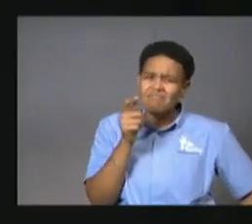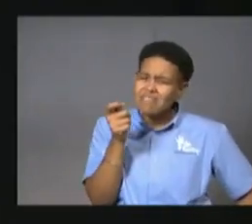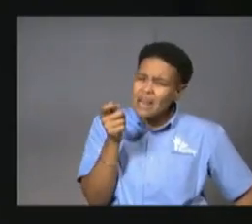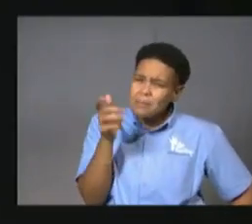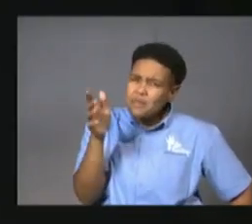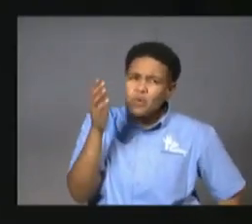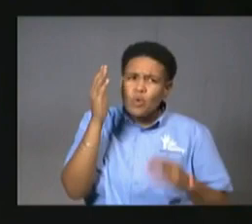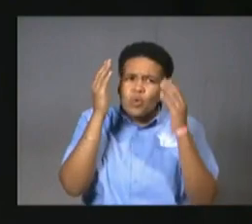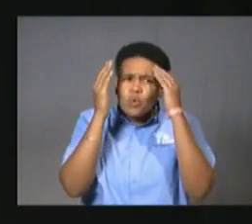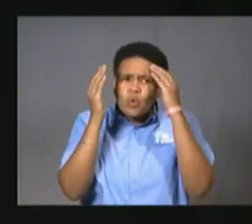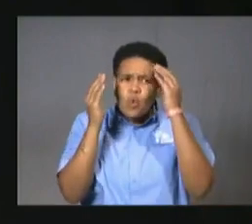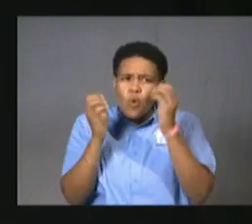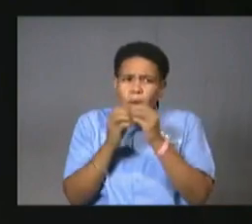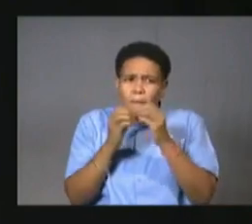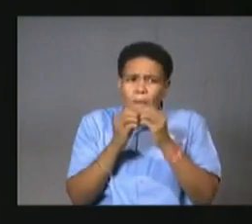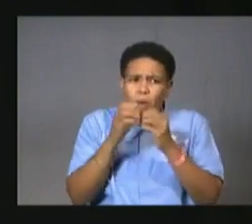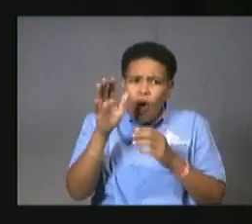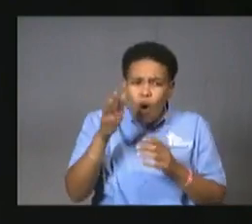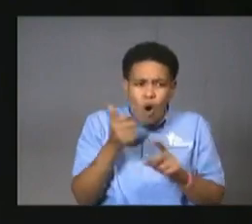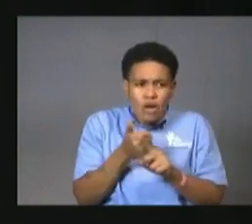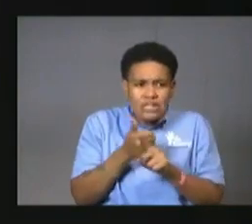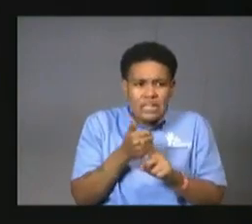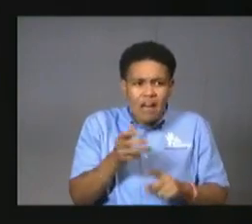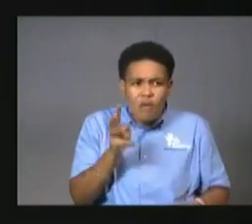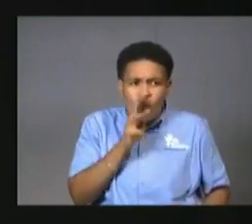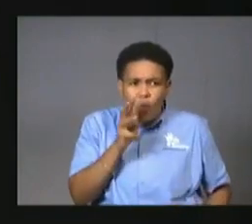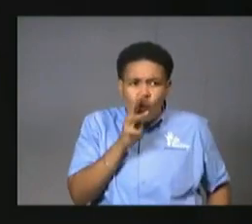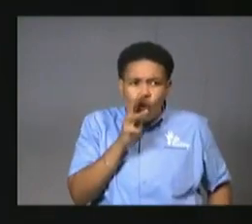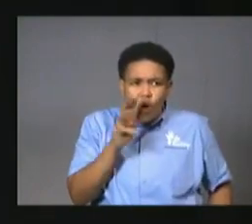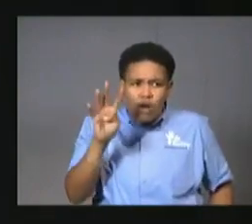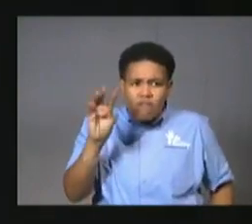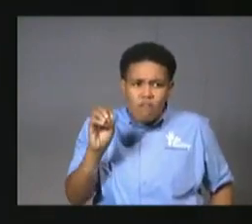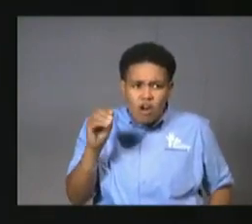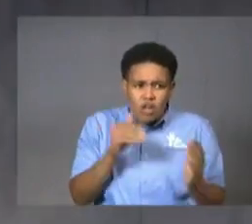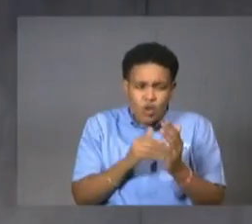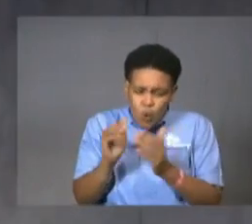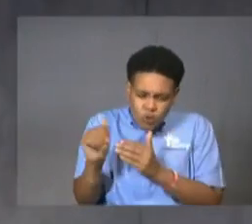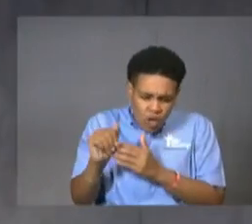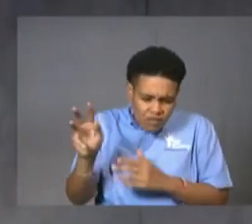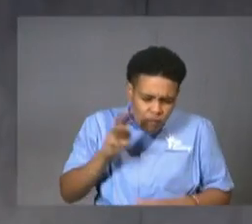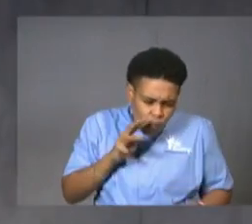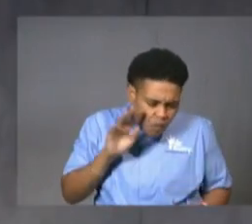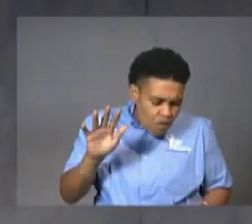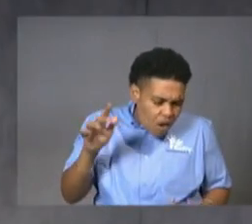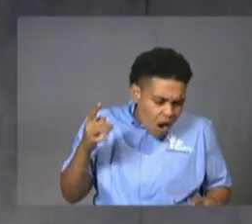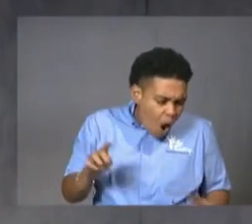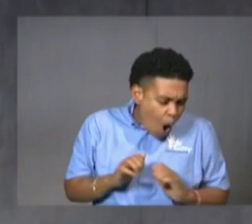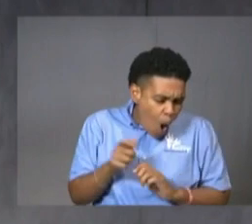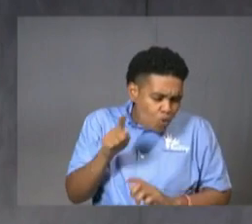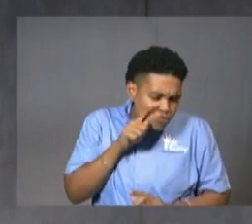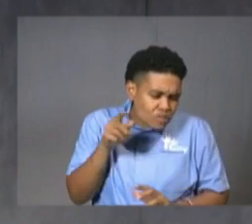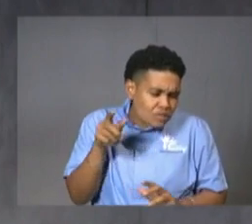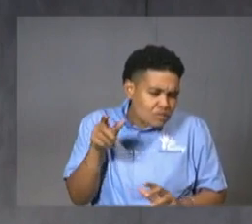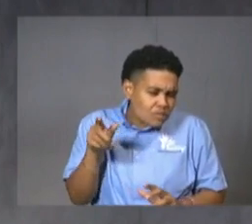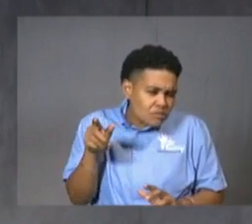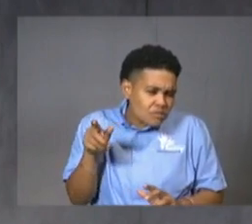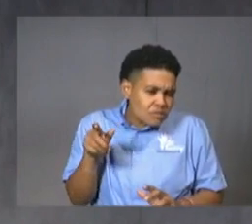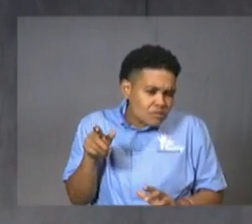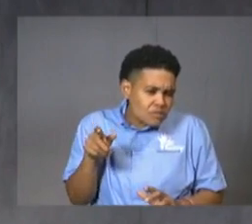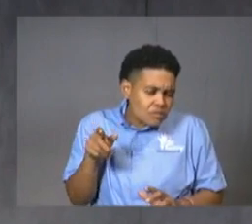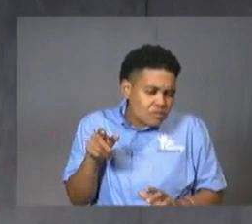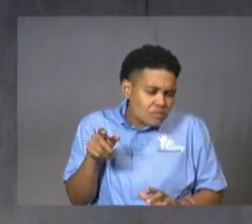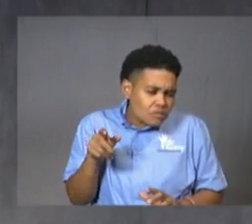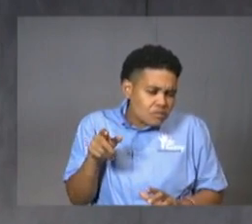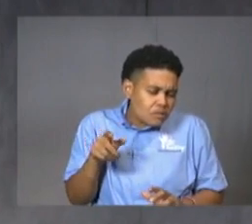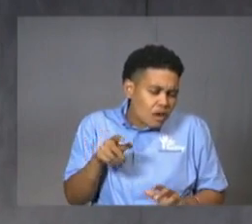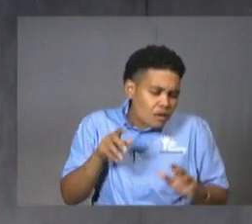on the paying of water, the $40,000 for water and electricity, how does this address the fundamental issues of cost and supply of